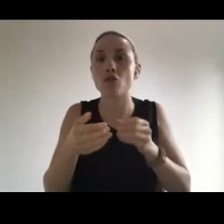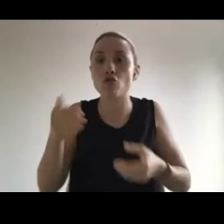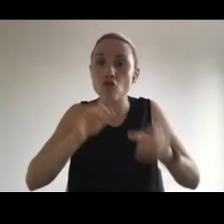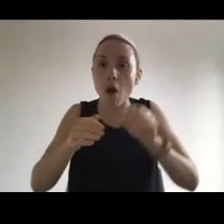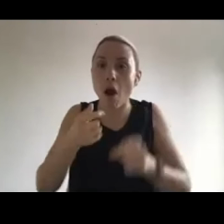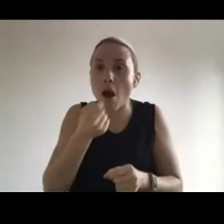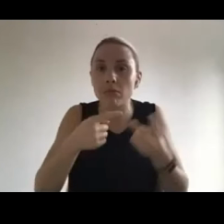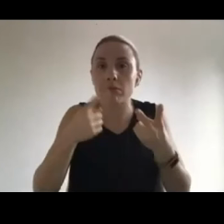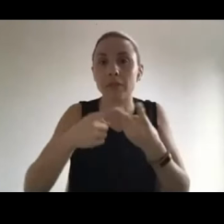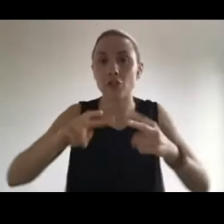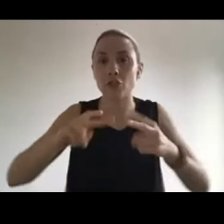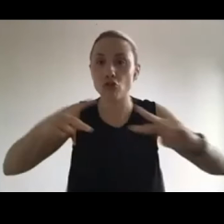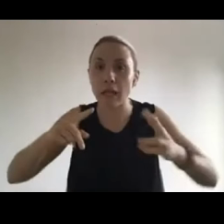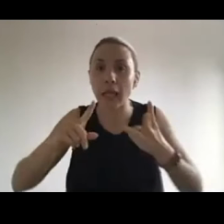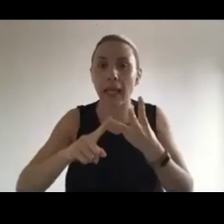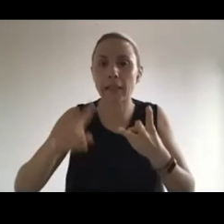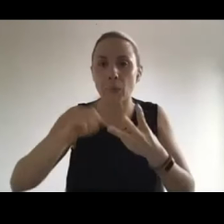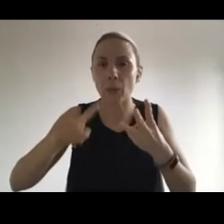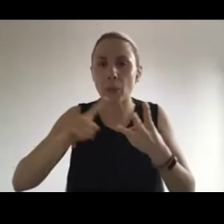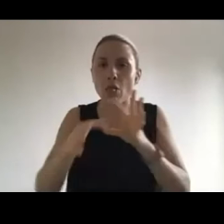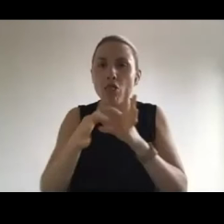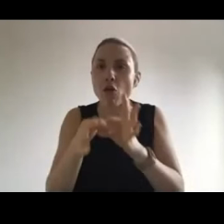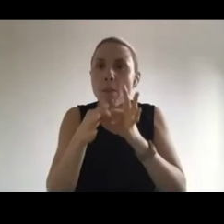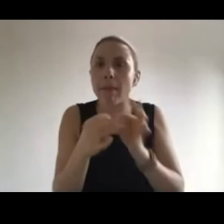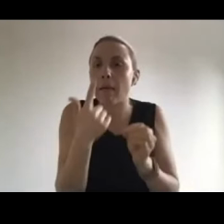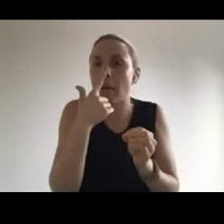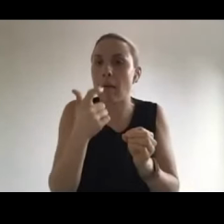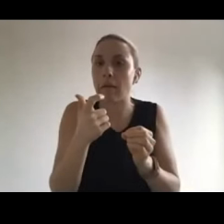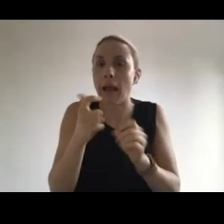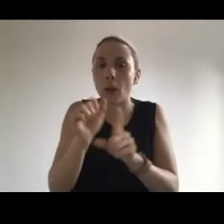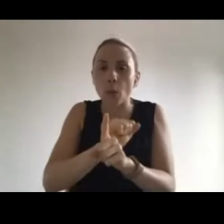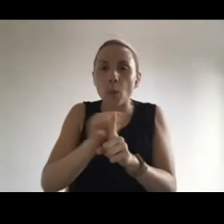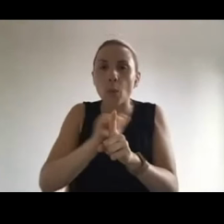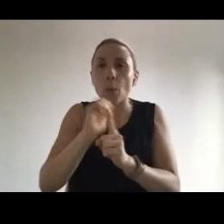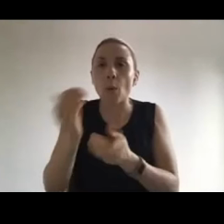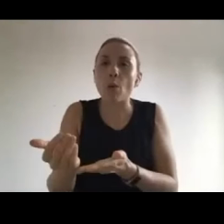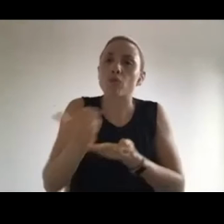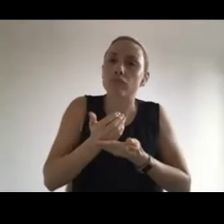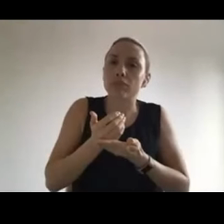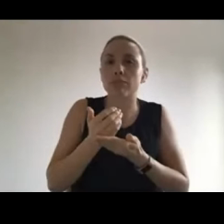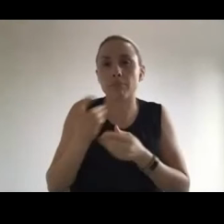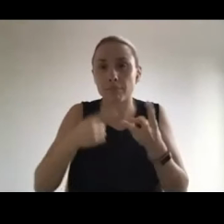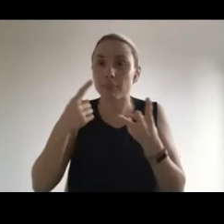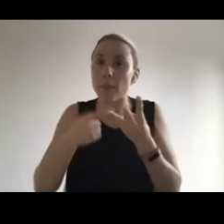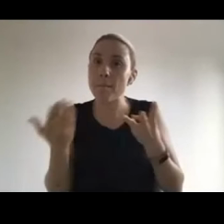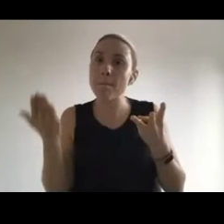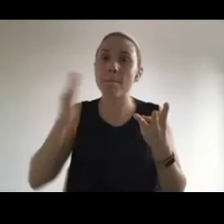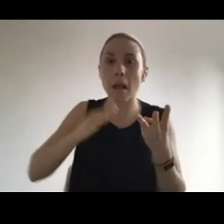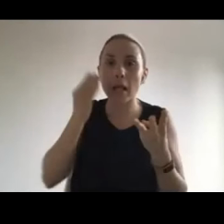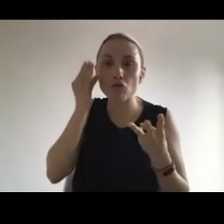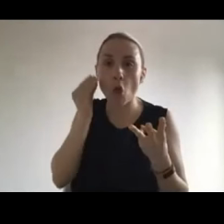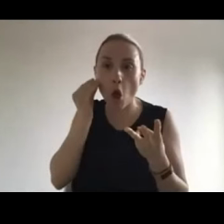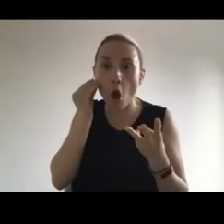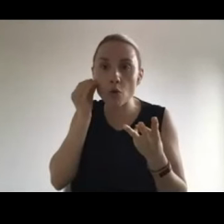protect, repair, and restore hearing loss. And together, this forms the ideal basis for